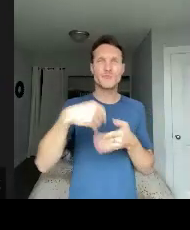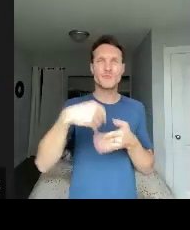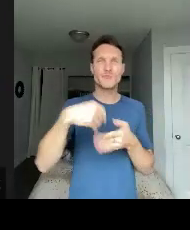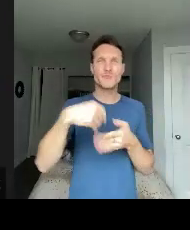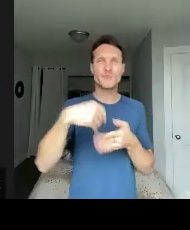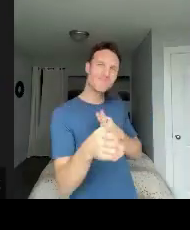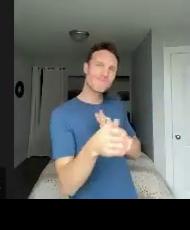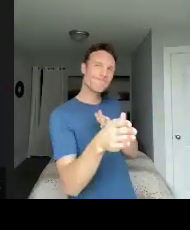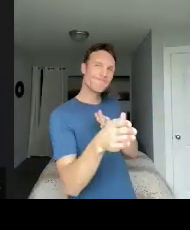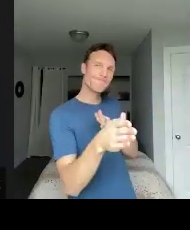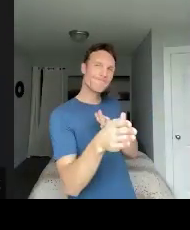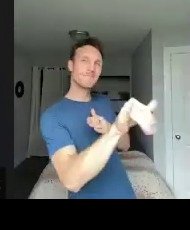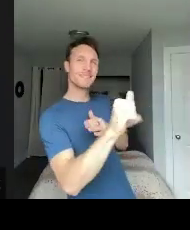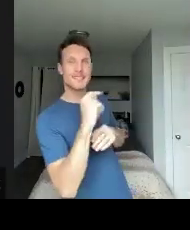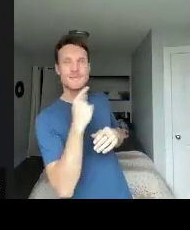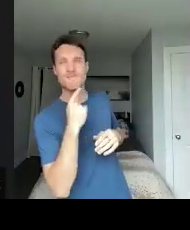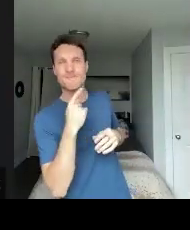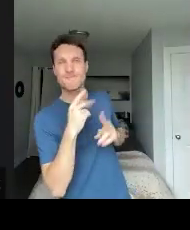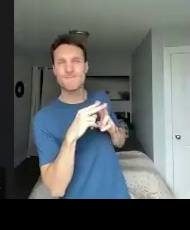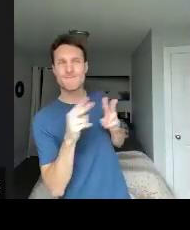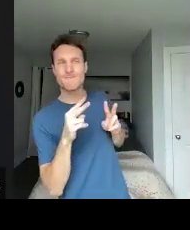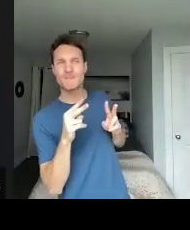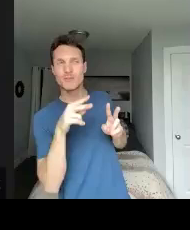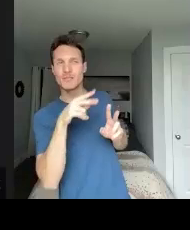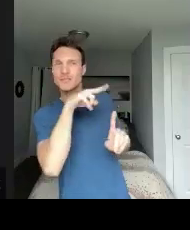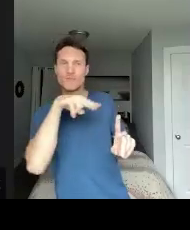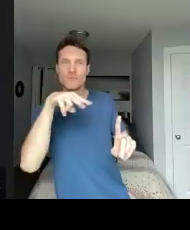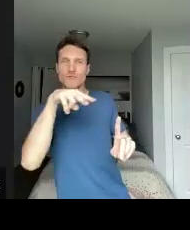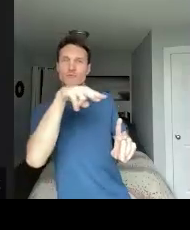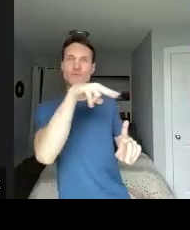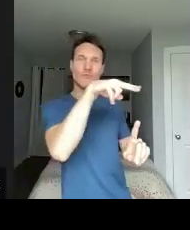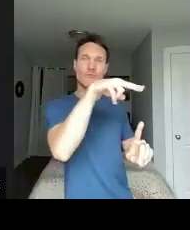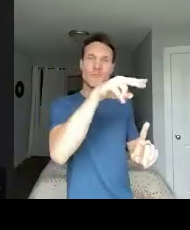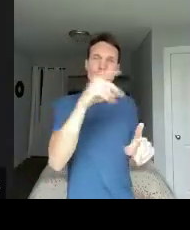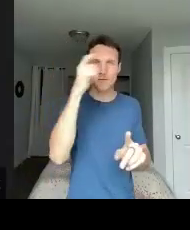with the utmost kind of consideration for everybody who might be impacted.